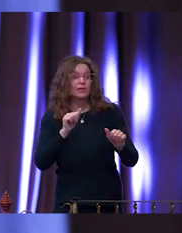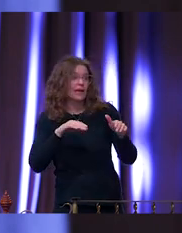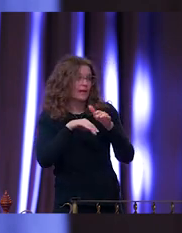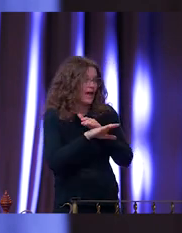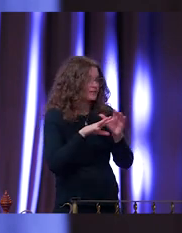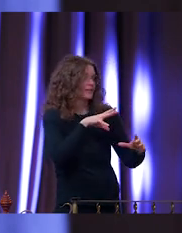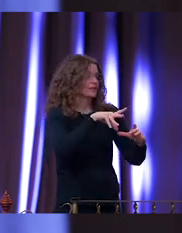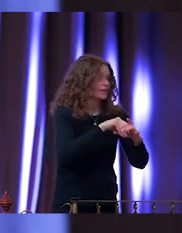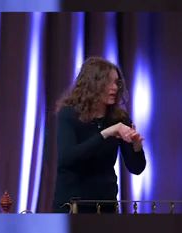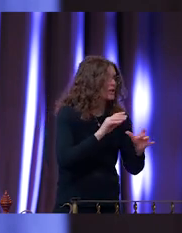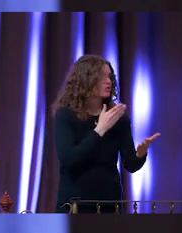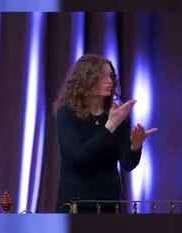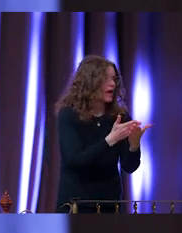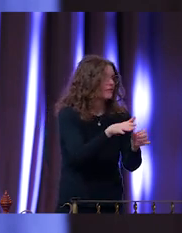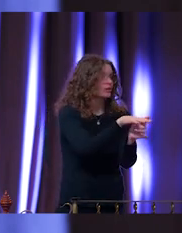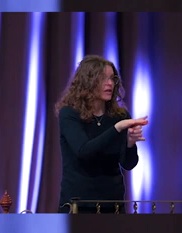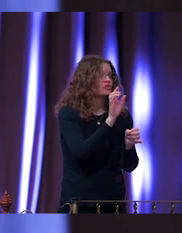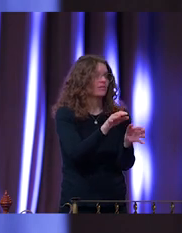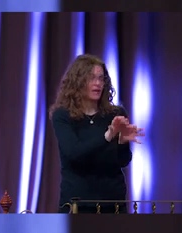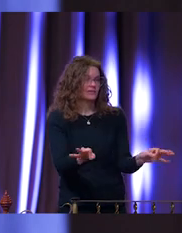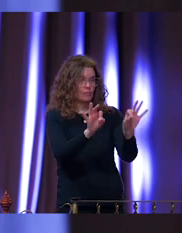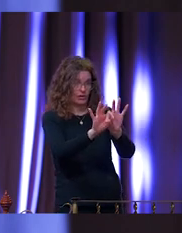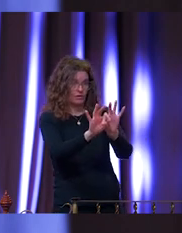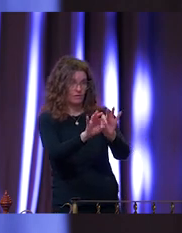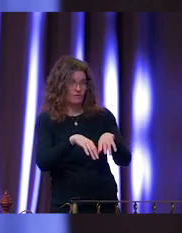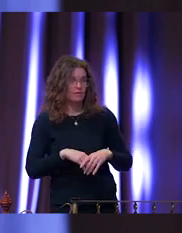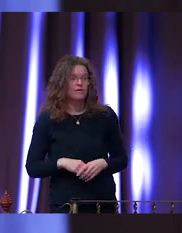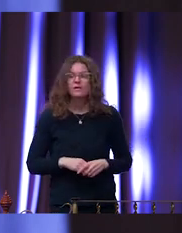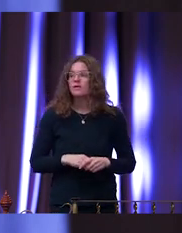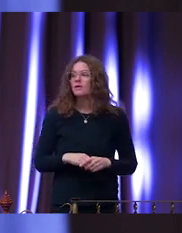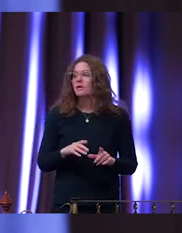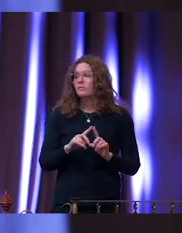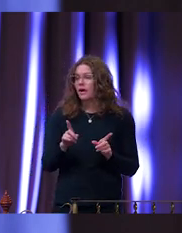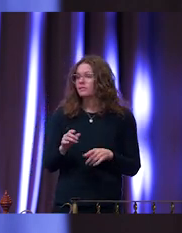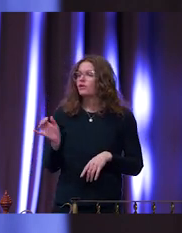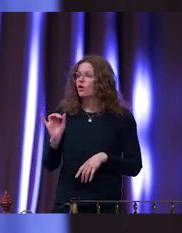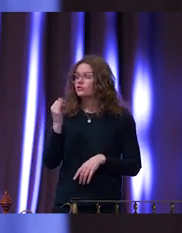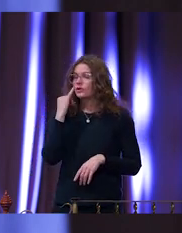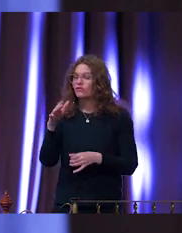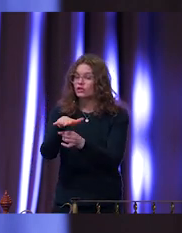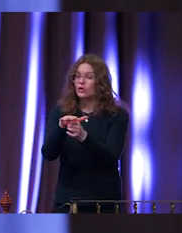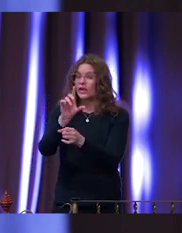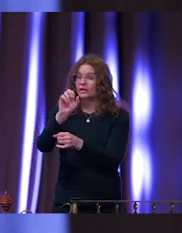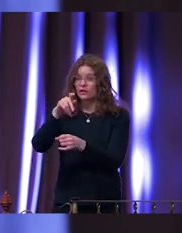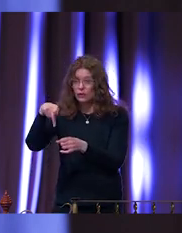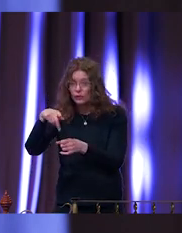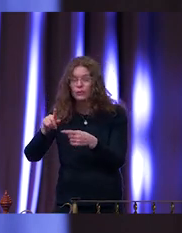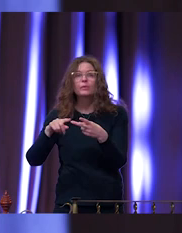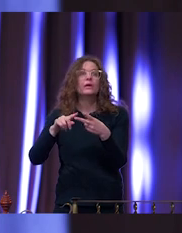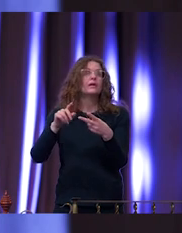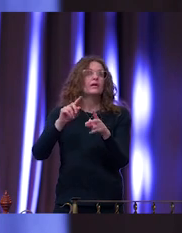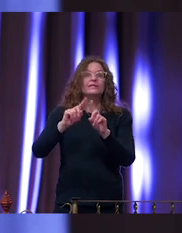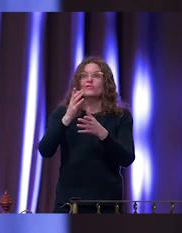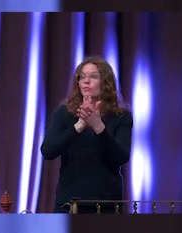get to a location does matter. But it's not an end-all be-all. If you're located in the loop, if you're located in different